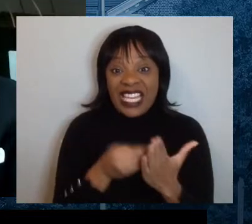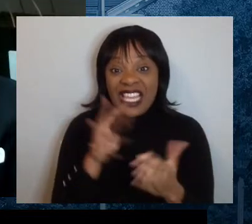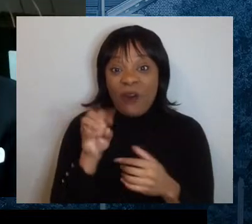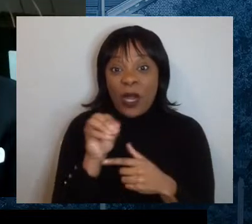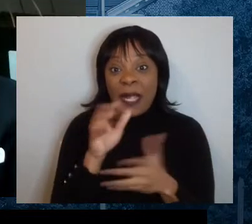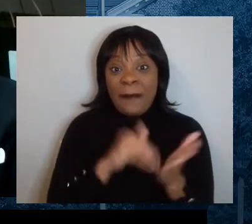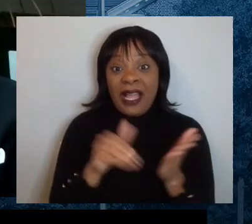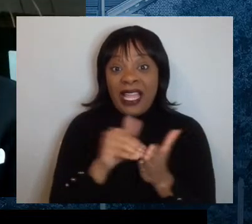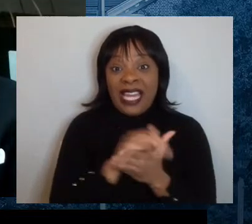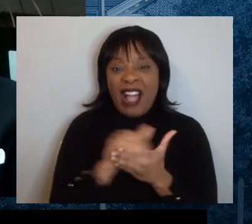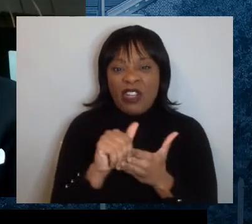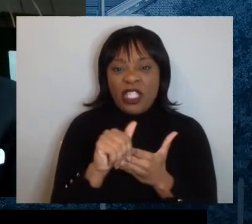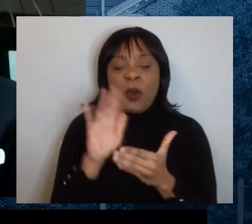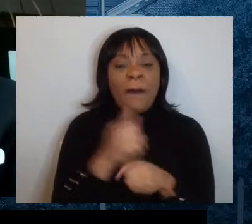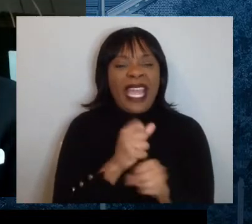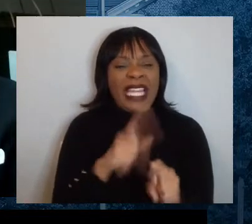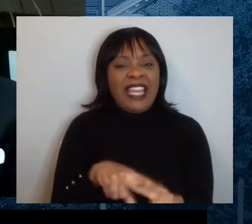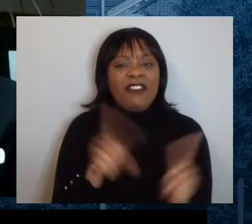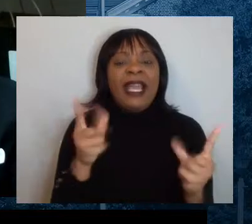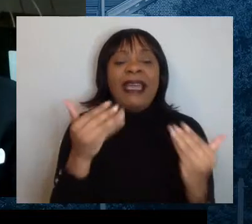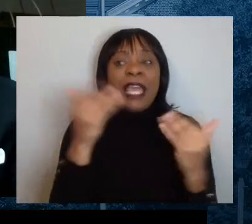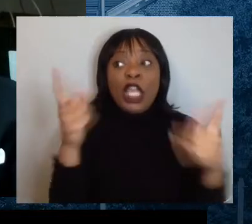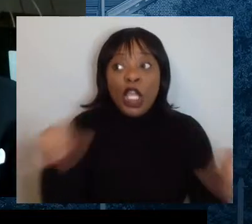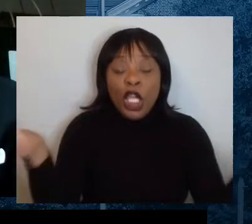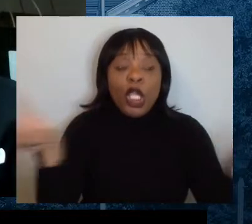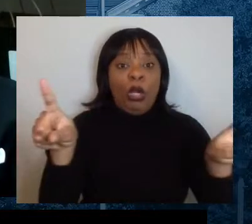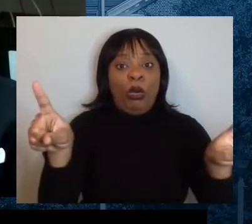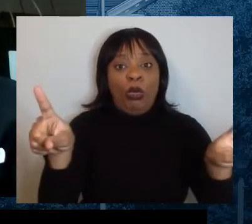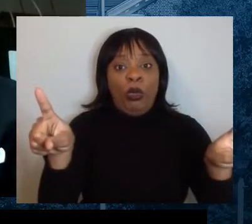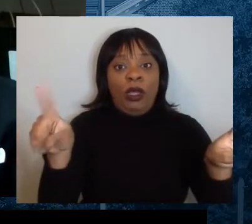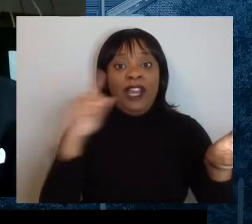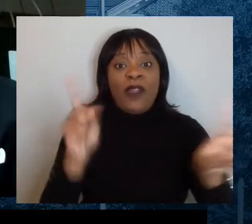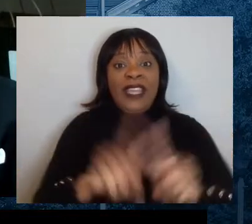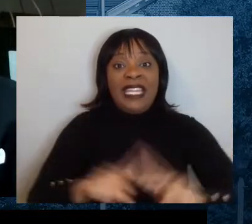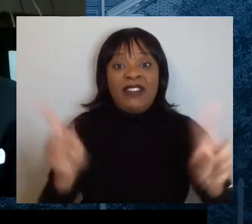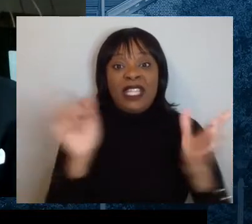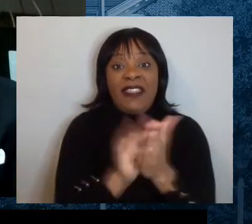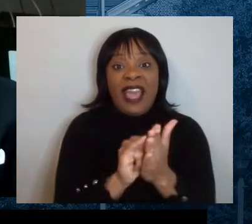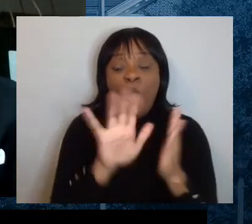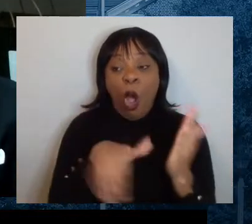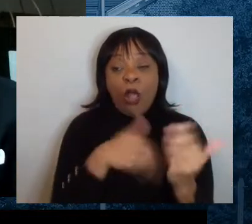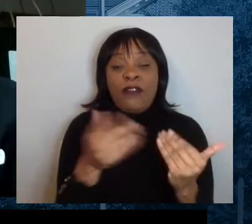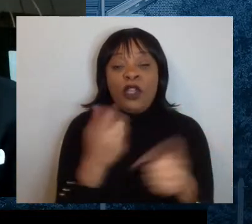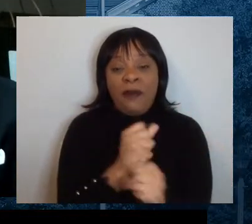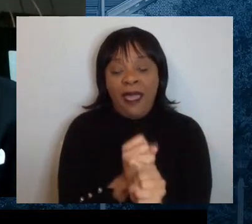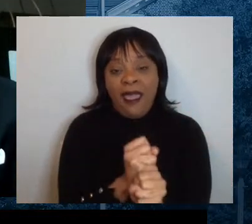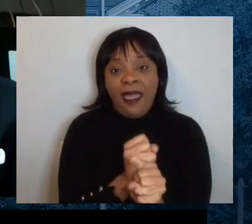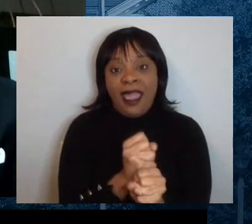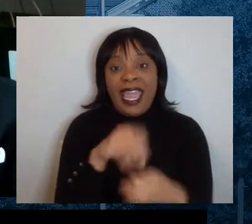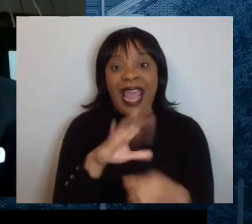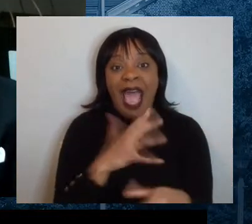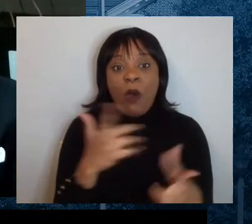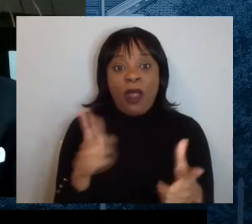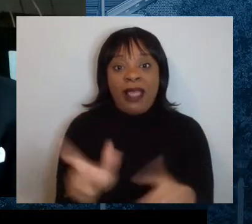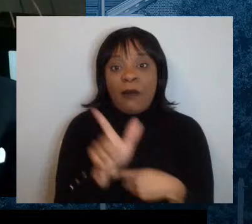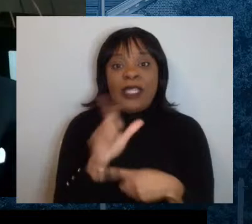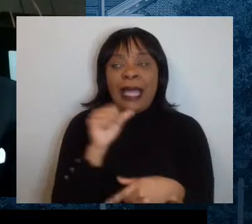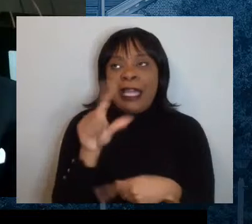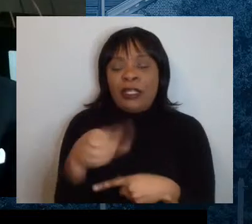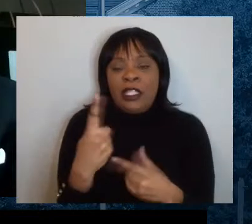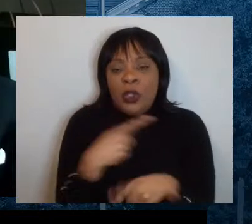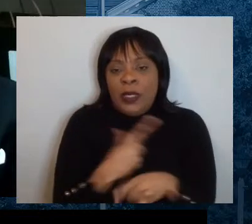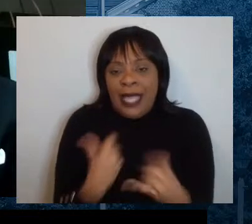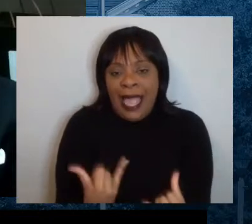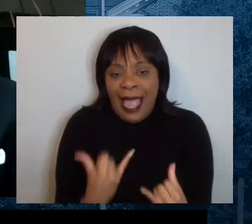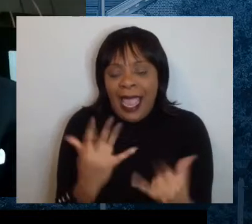difference. Thank you for the difference that all of you make in our libraries, not just today and going forward, but